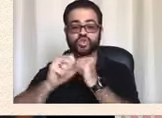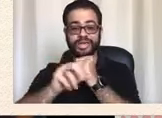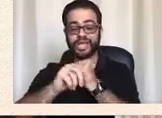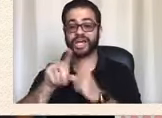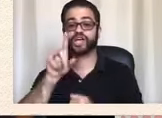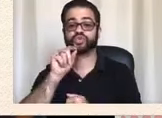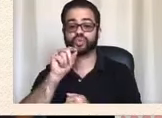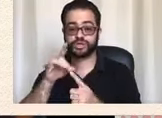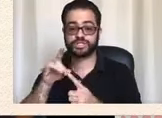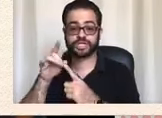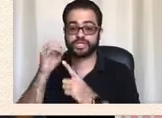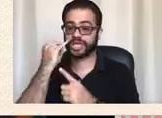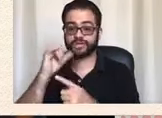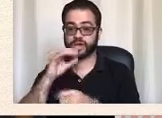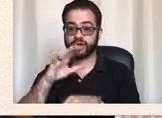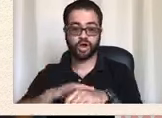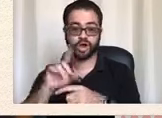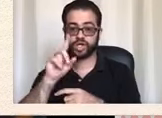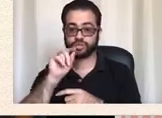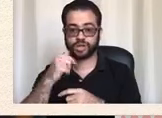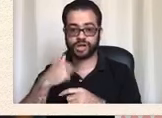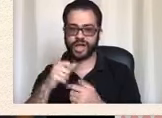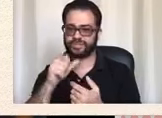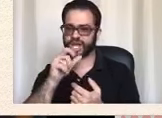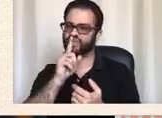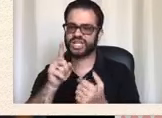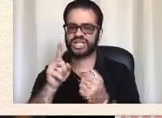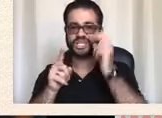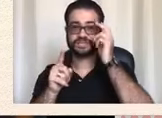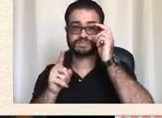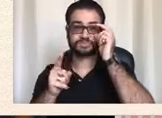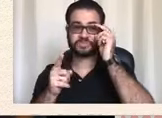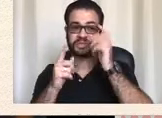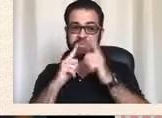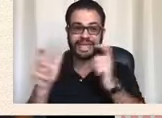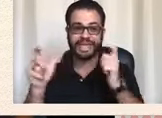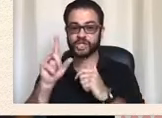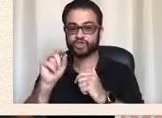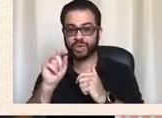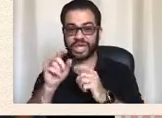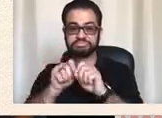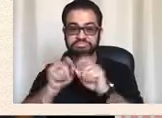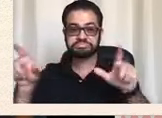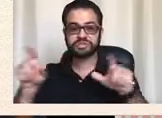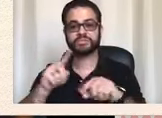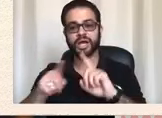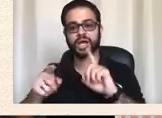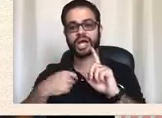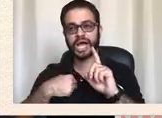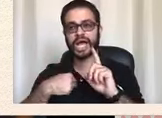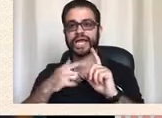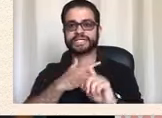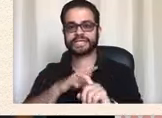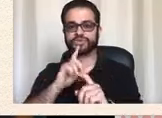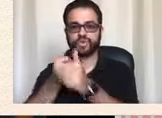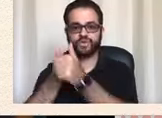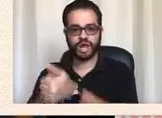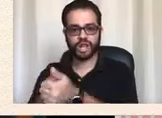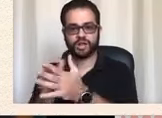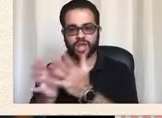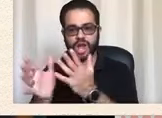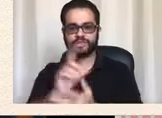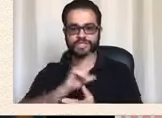not on Twitter, and I'm not a big tweeter, but I am. I follow a lot of legislators